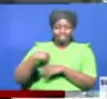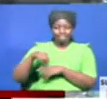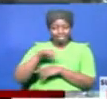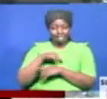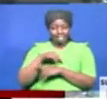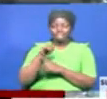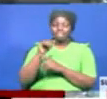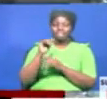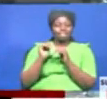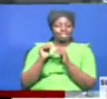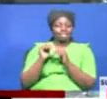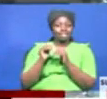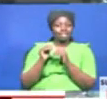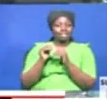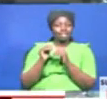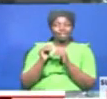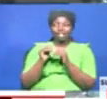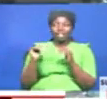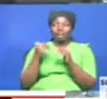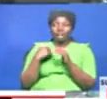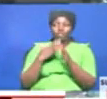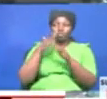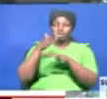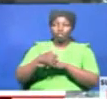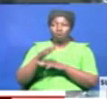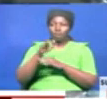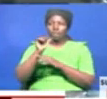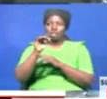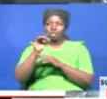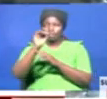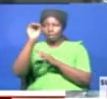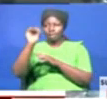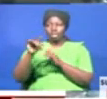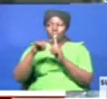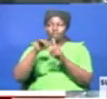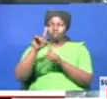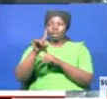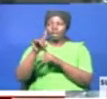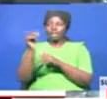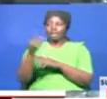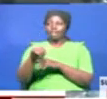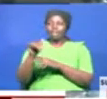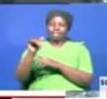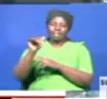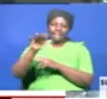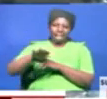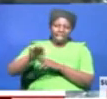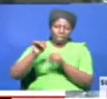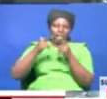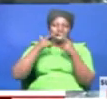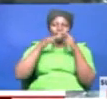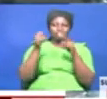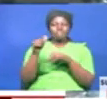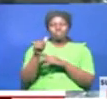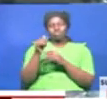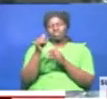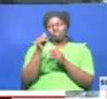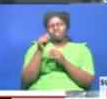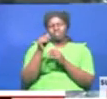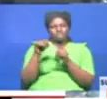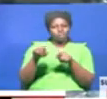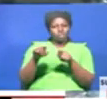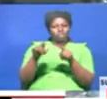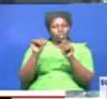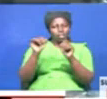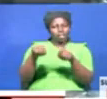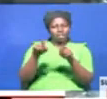threshold has been passed at 50% plus 1, and that whatever constituencies we have not announced, in any event, they are supposed to announce